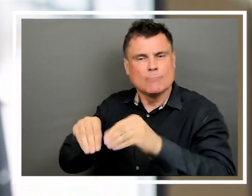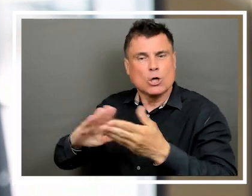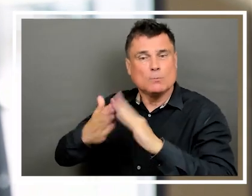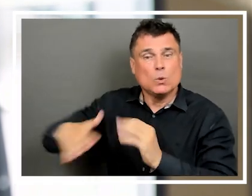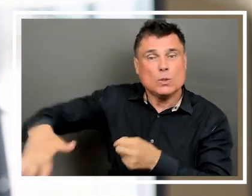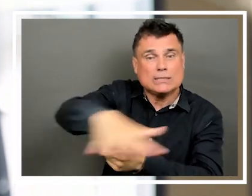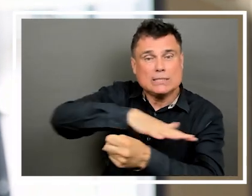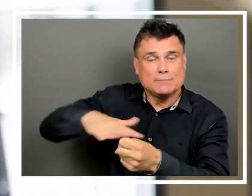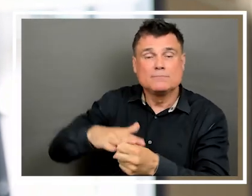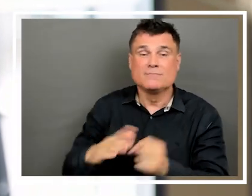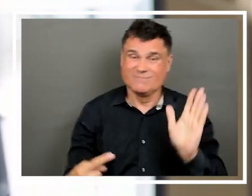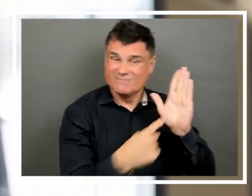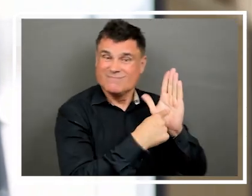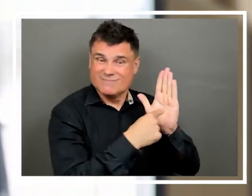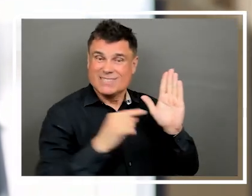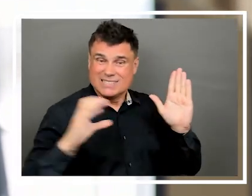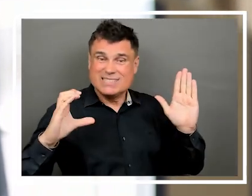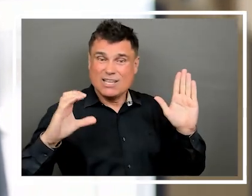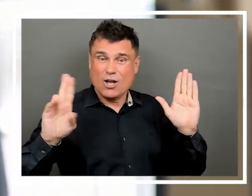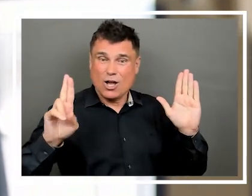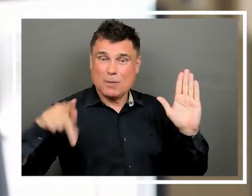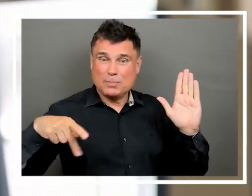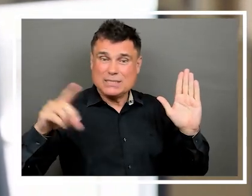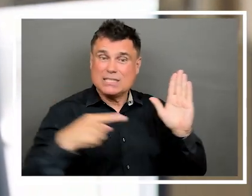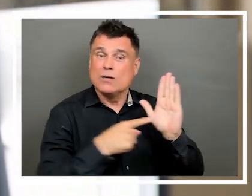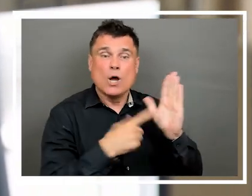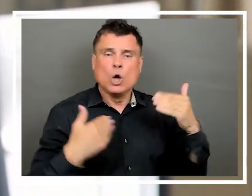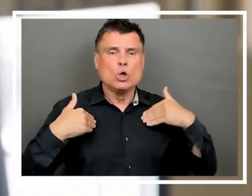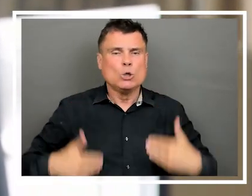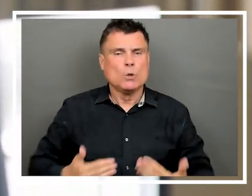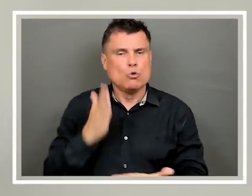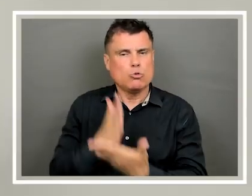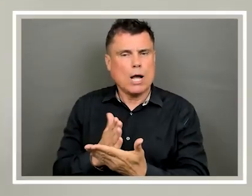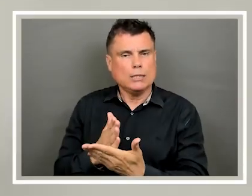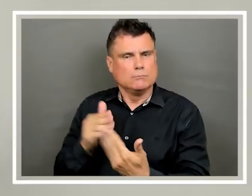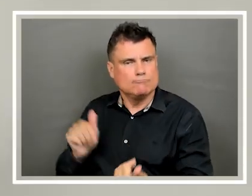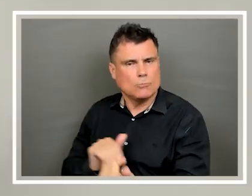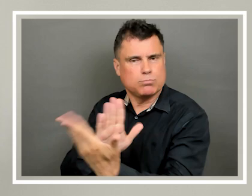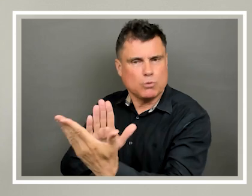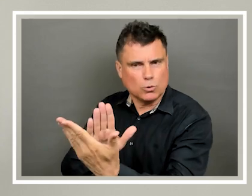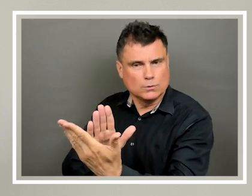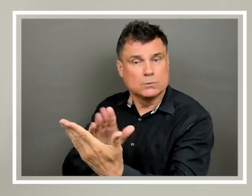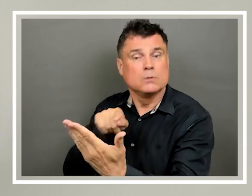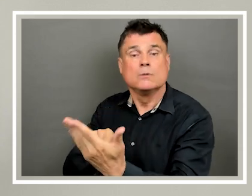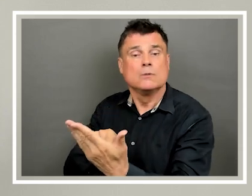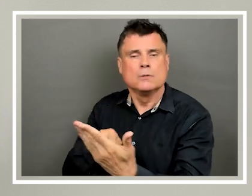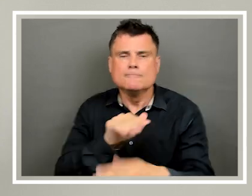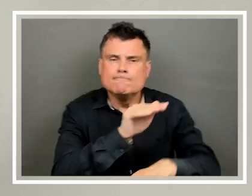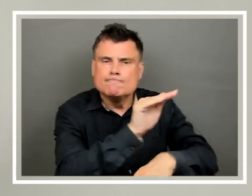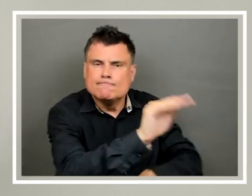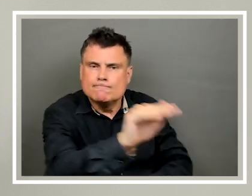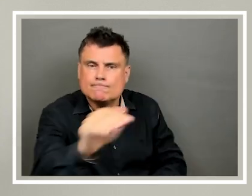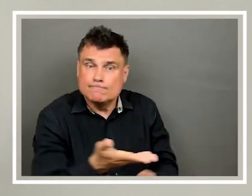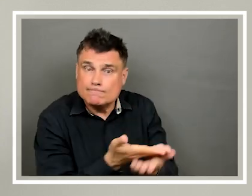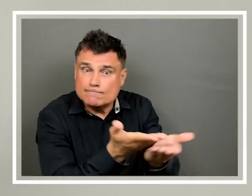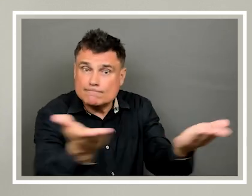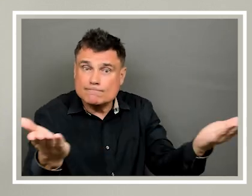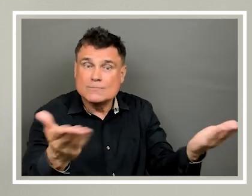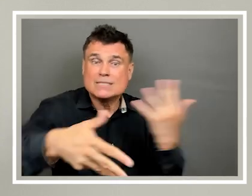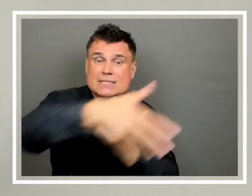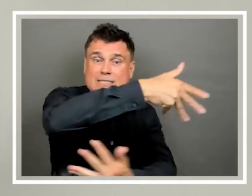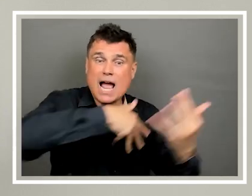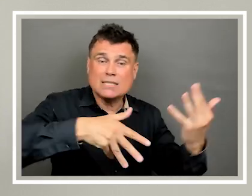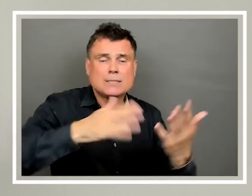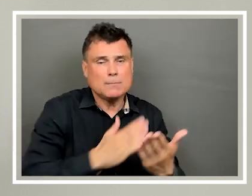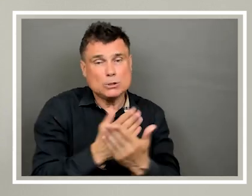was included in the CRPD and is called the human rights approach. The human rights approach calls on society to make